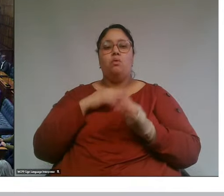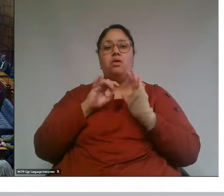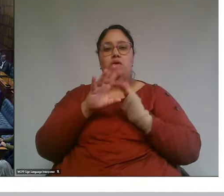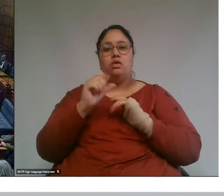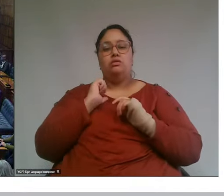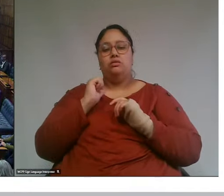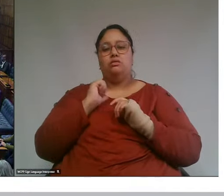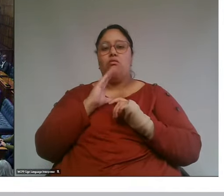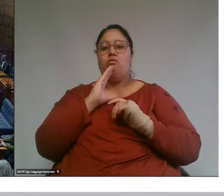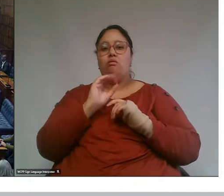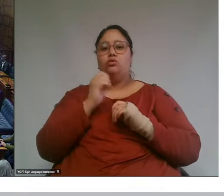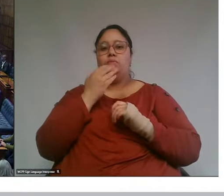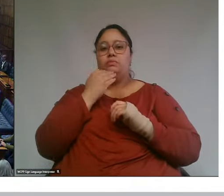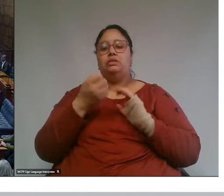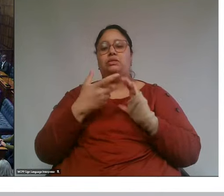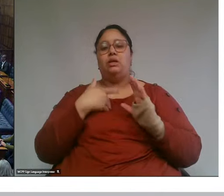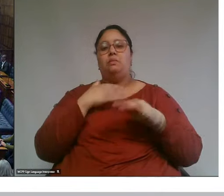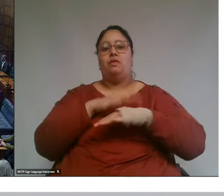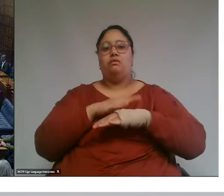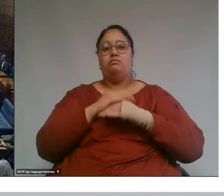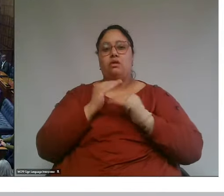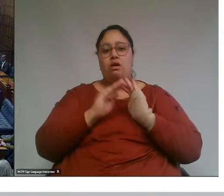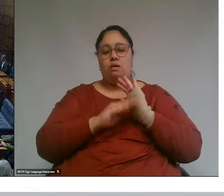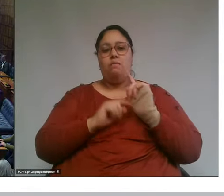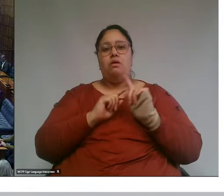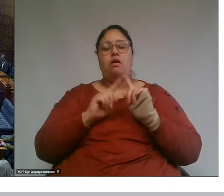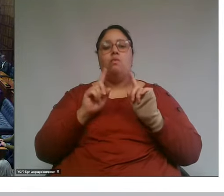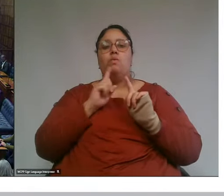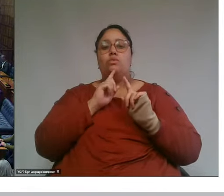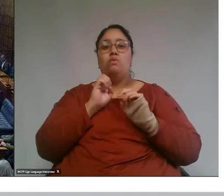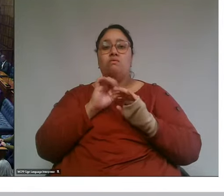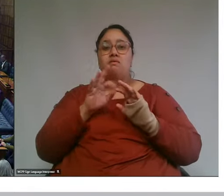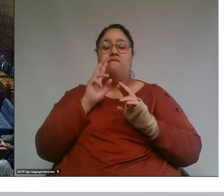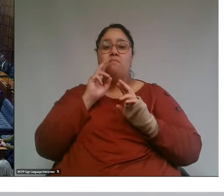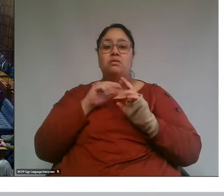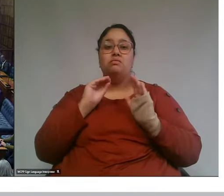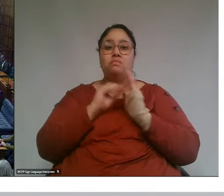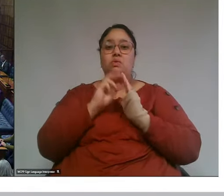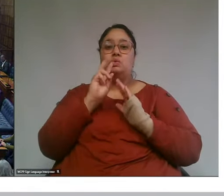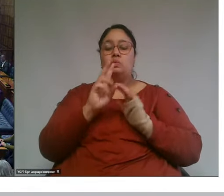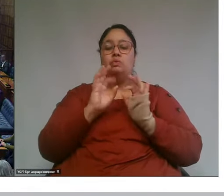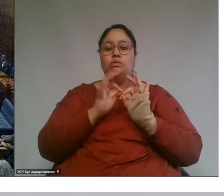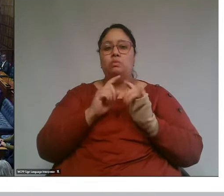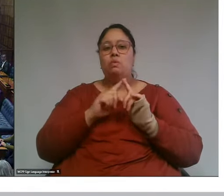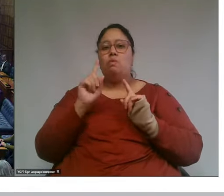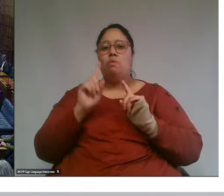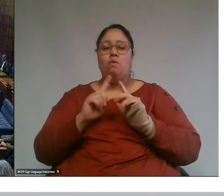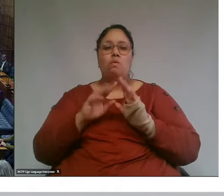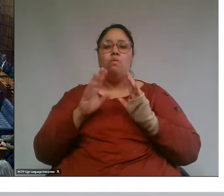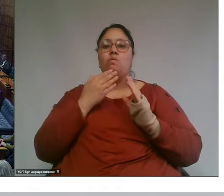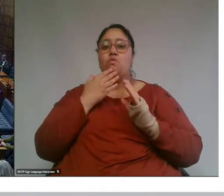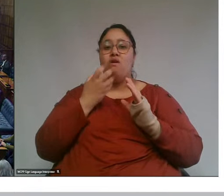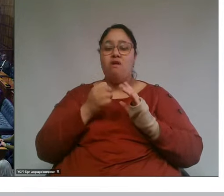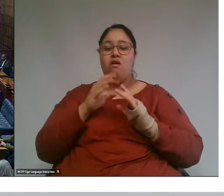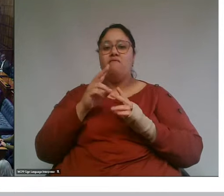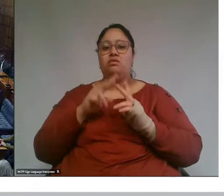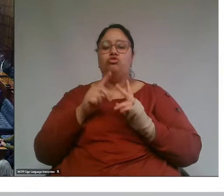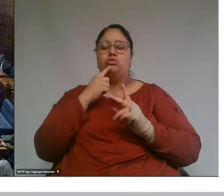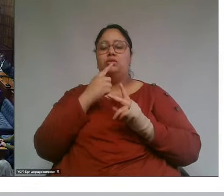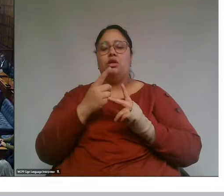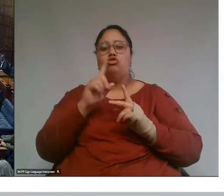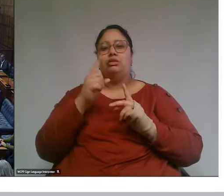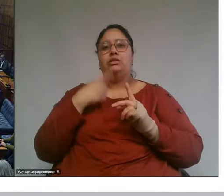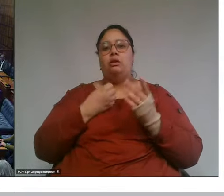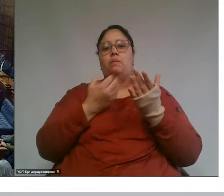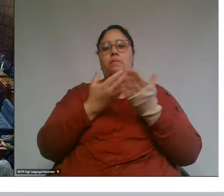challenges that they face and this has been quite instrumental in us helping or working with the city to improve their processes okay so